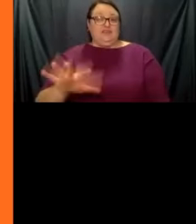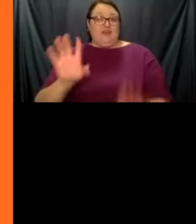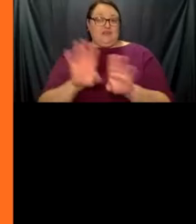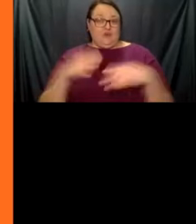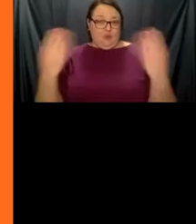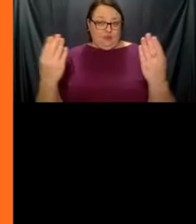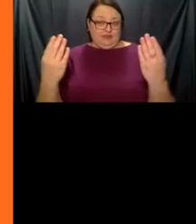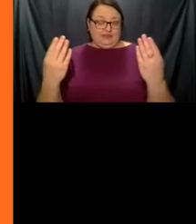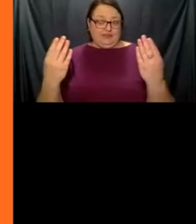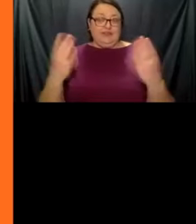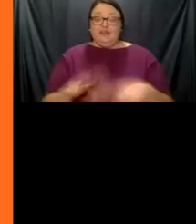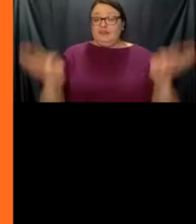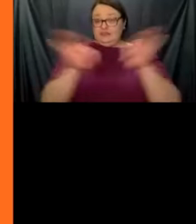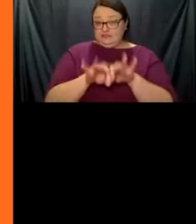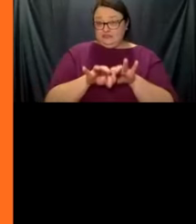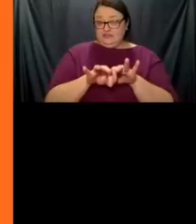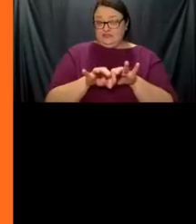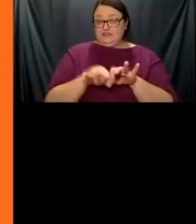norte,